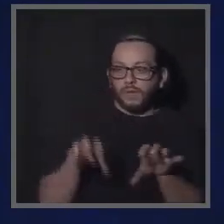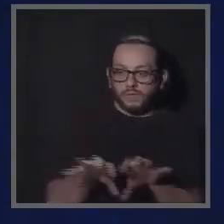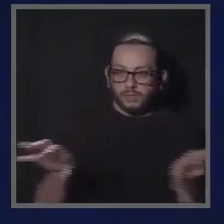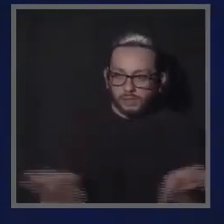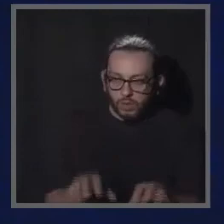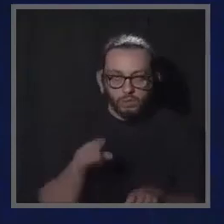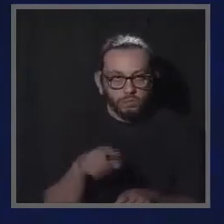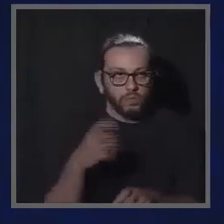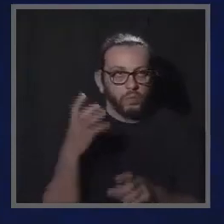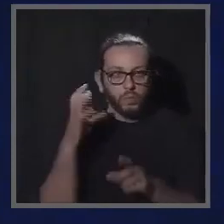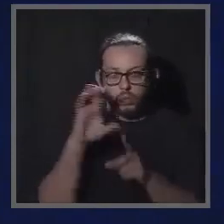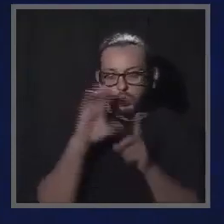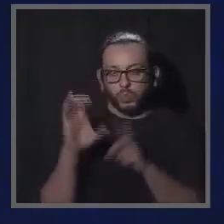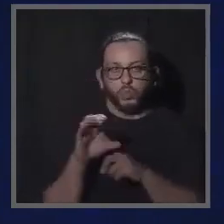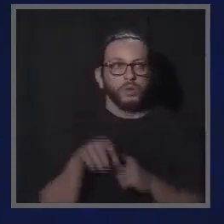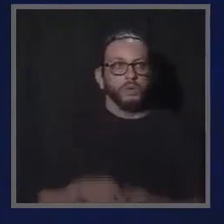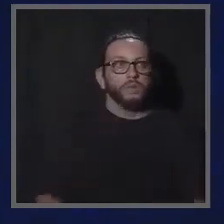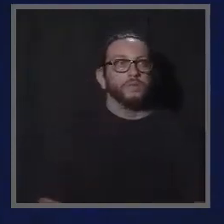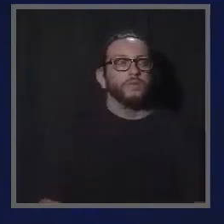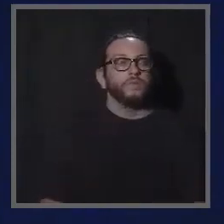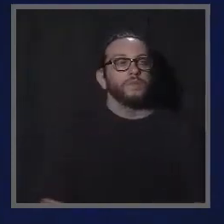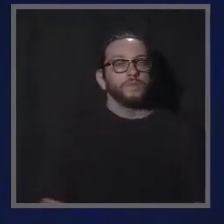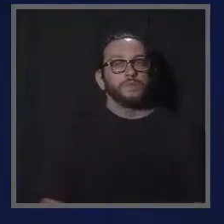Yes, the quality question is